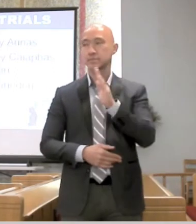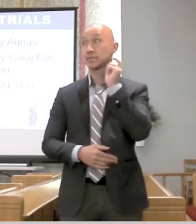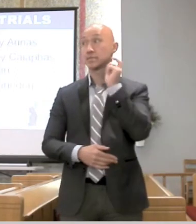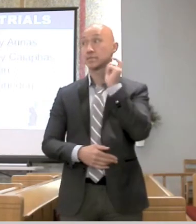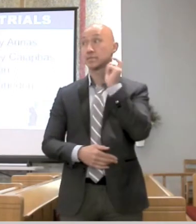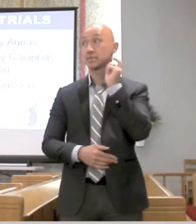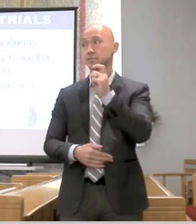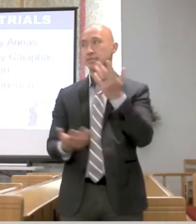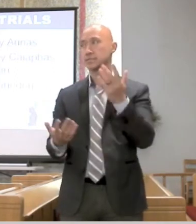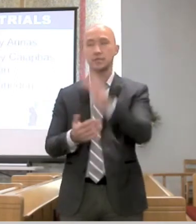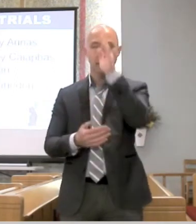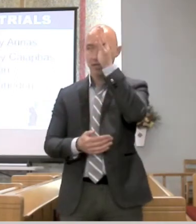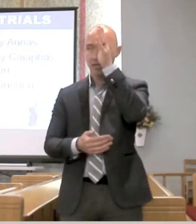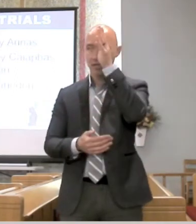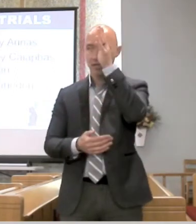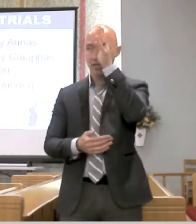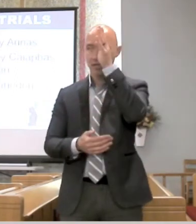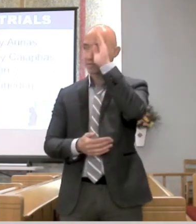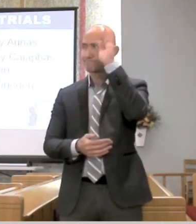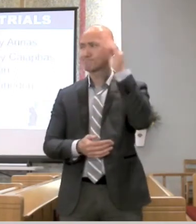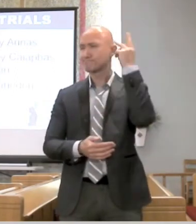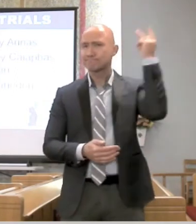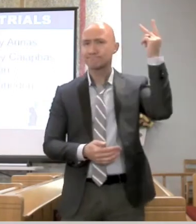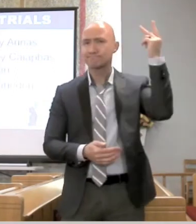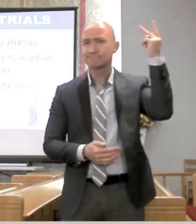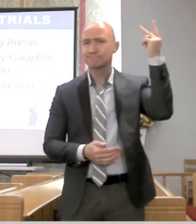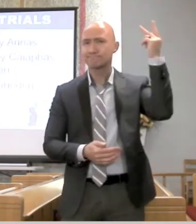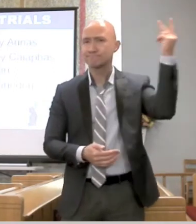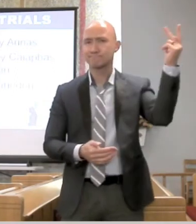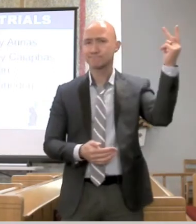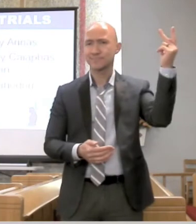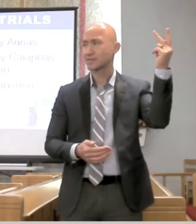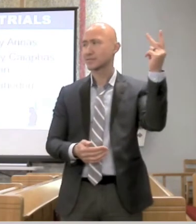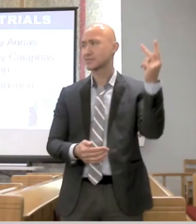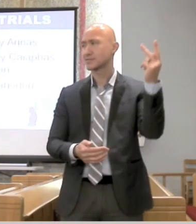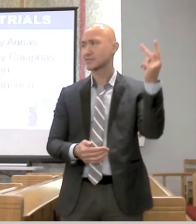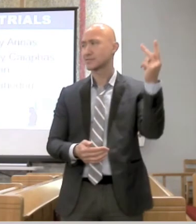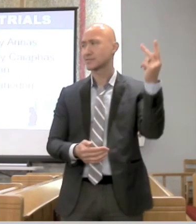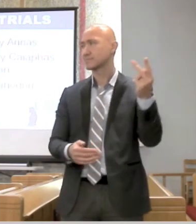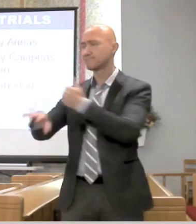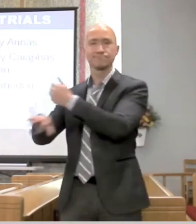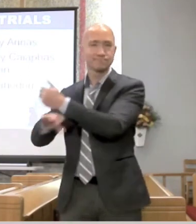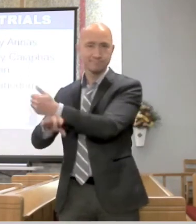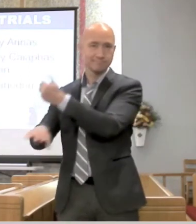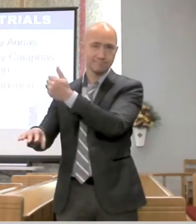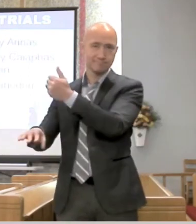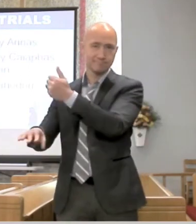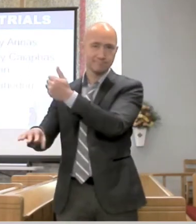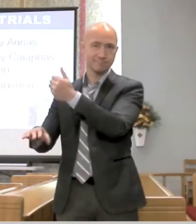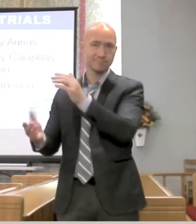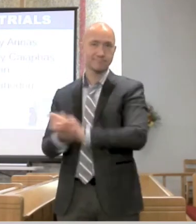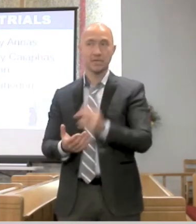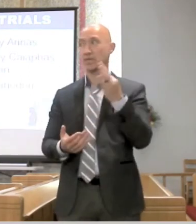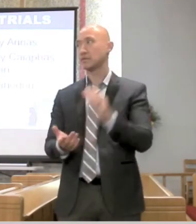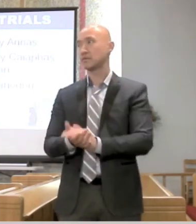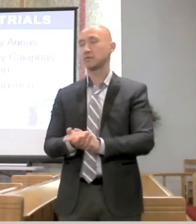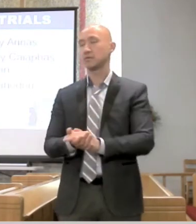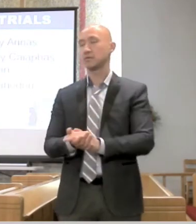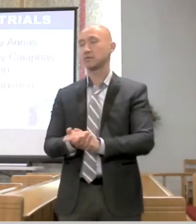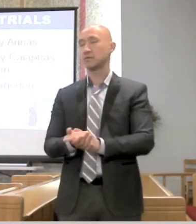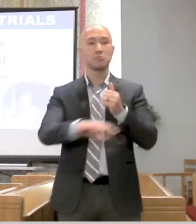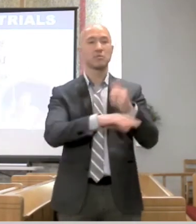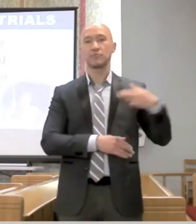Roman authority or forbid people to pay taxes, something that would interest Pilate. So that's what they had to bring up before